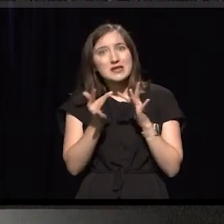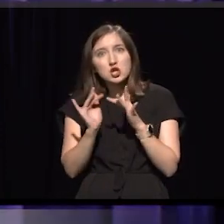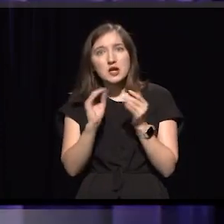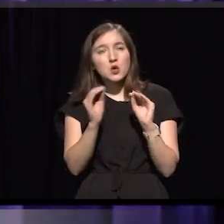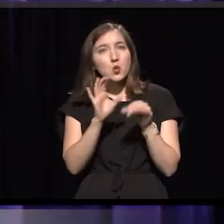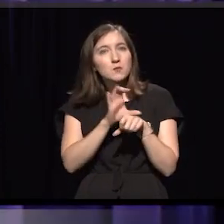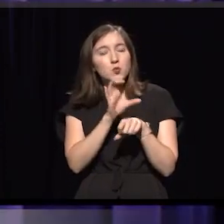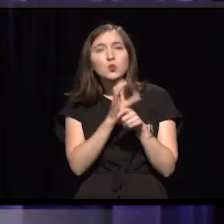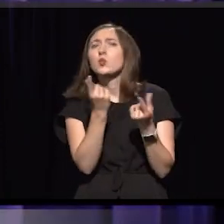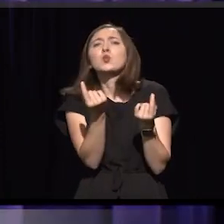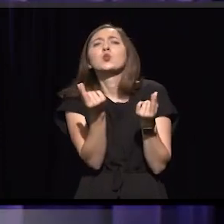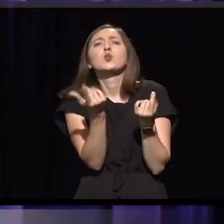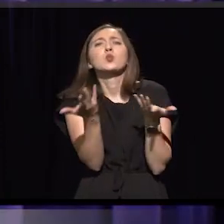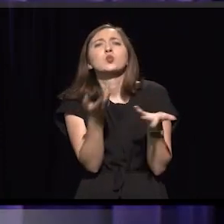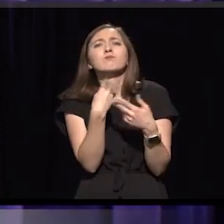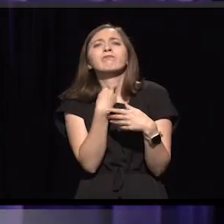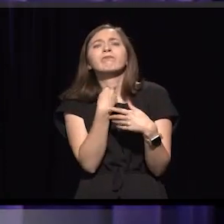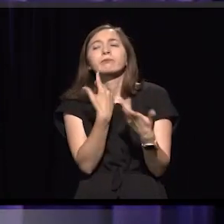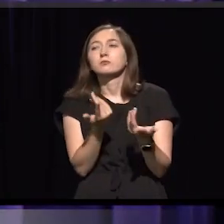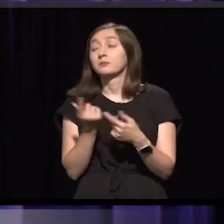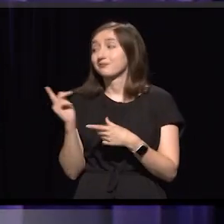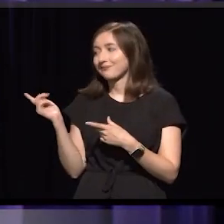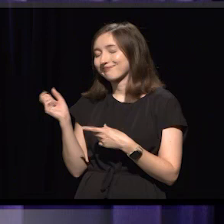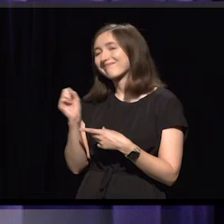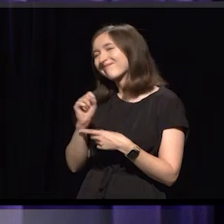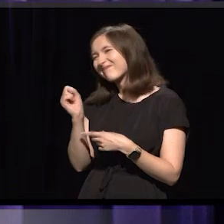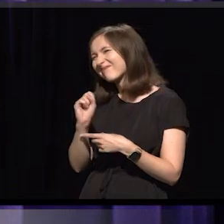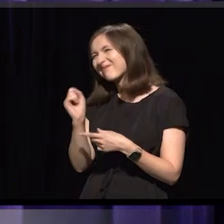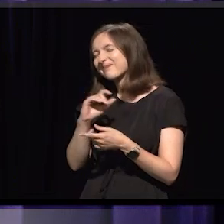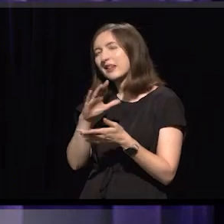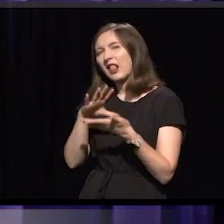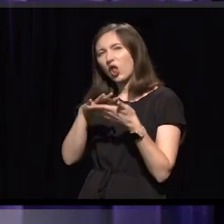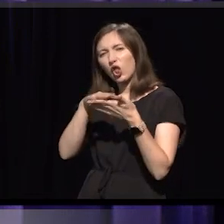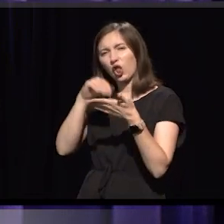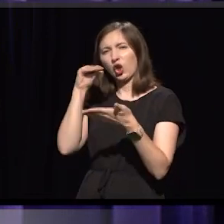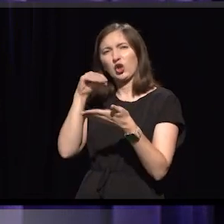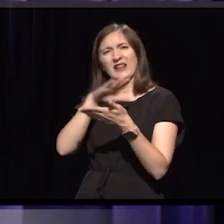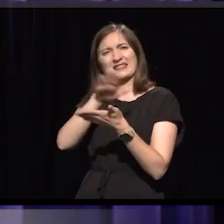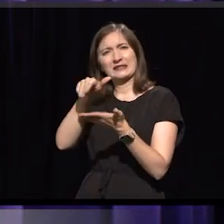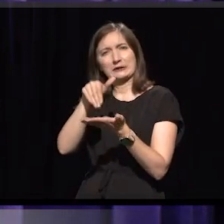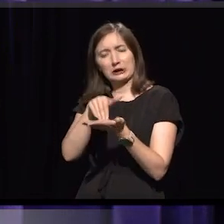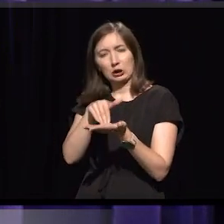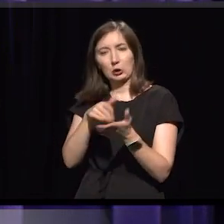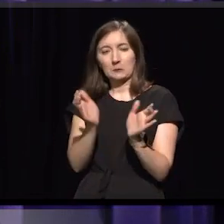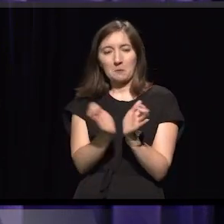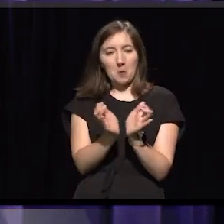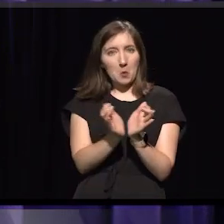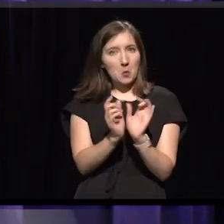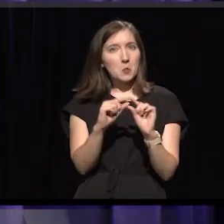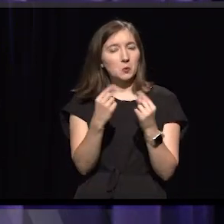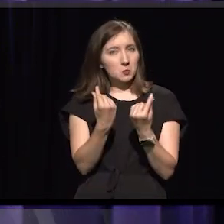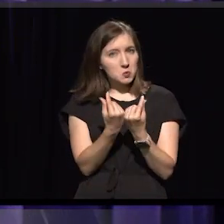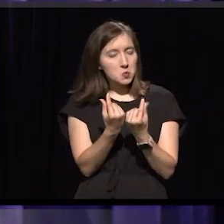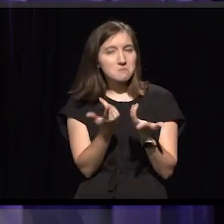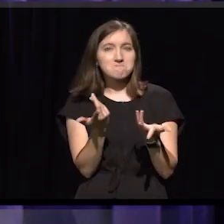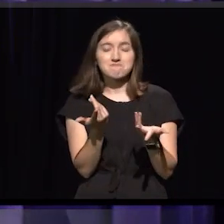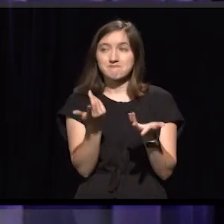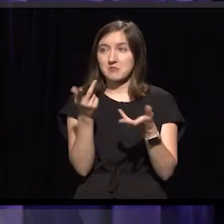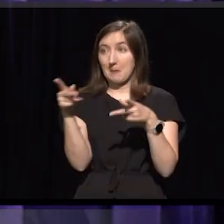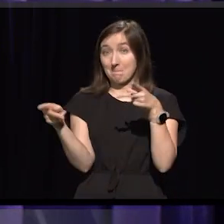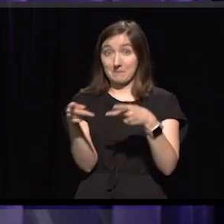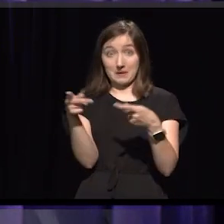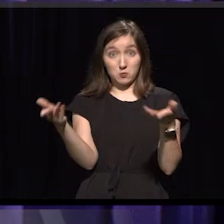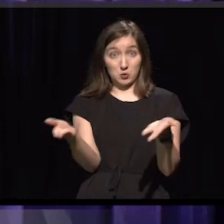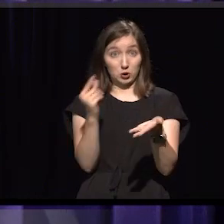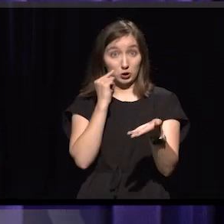the learning centers like that, I think whatever the creative people in our community